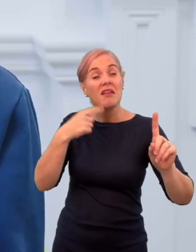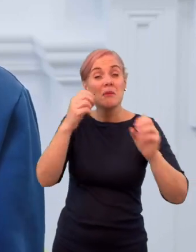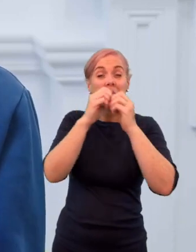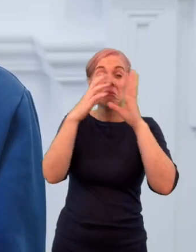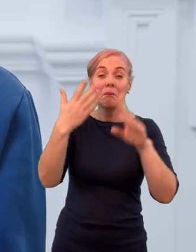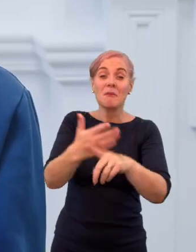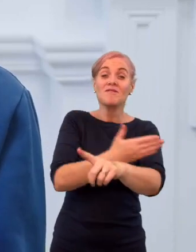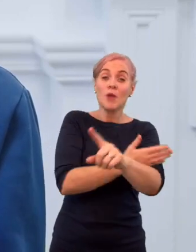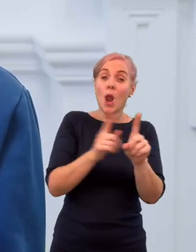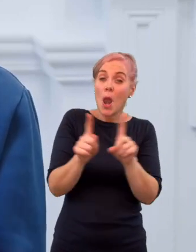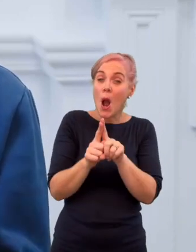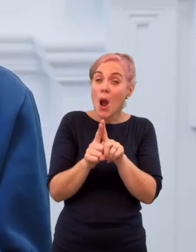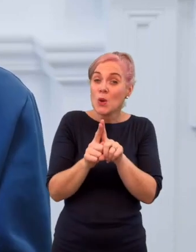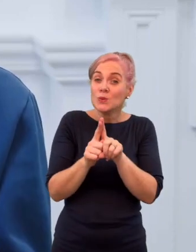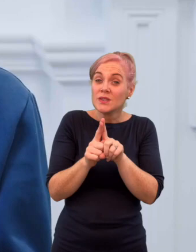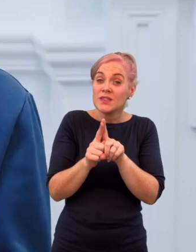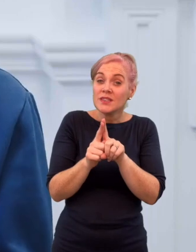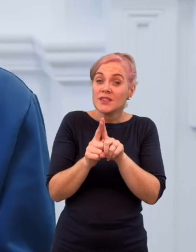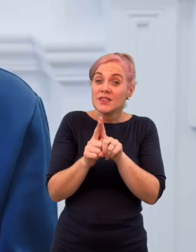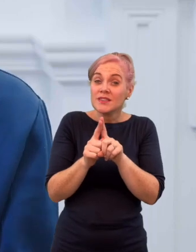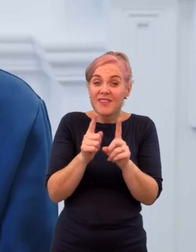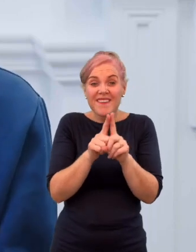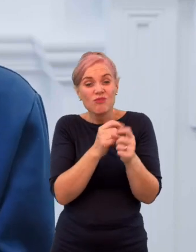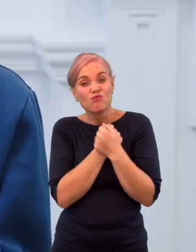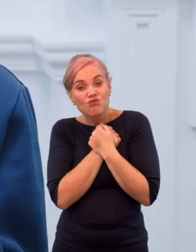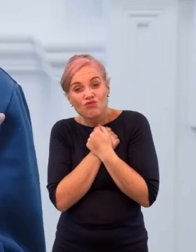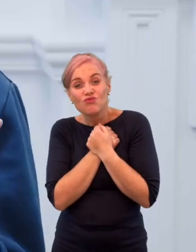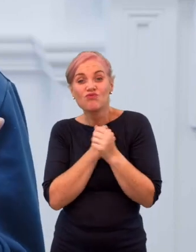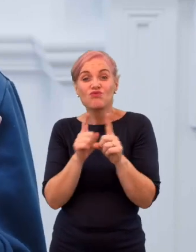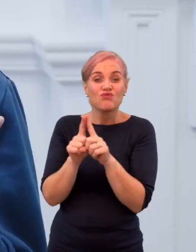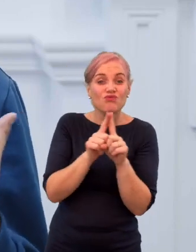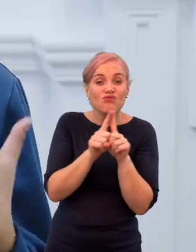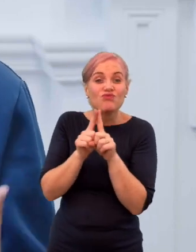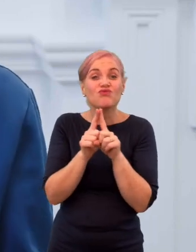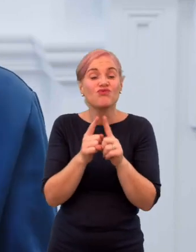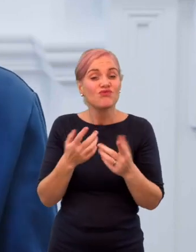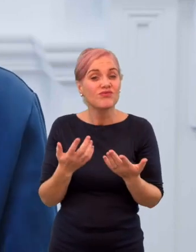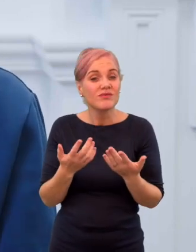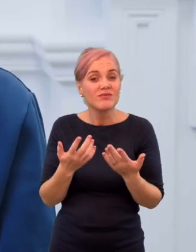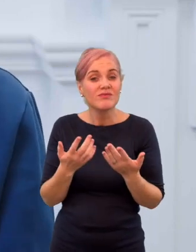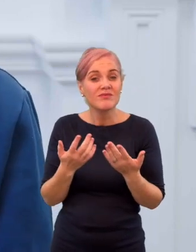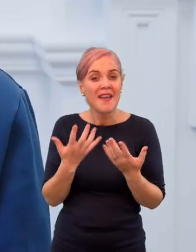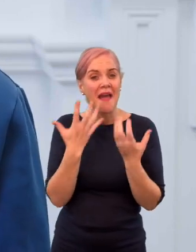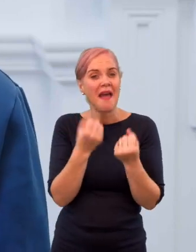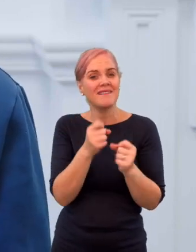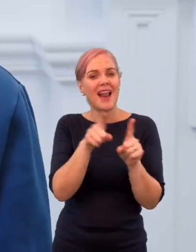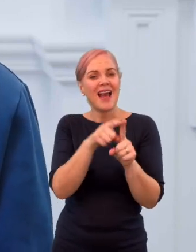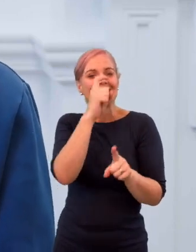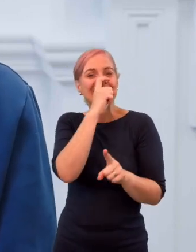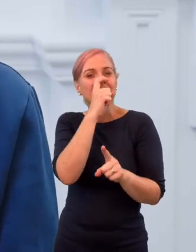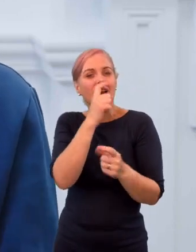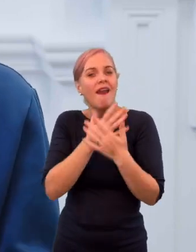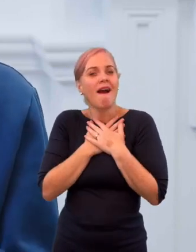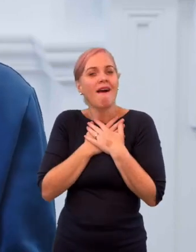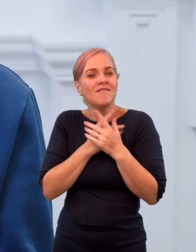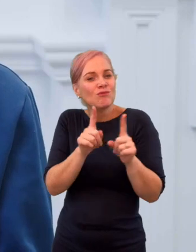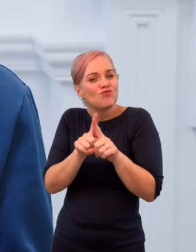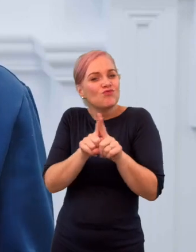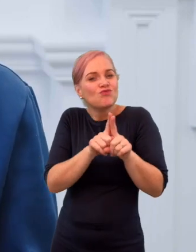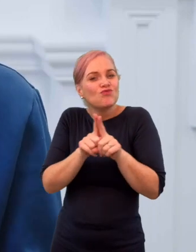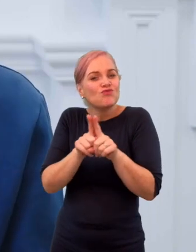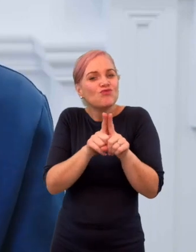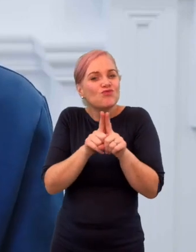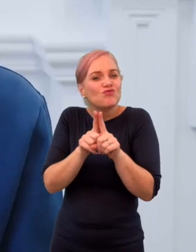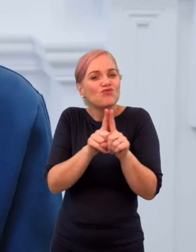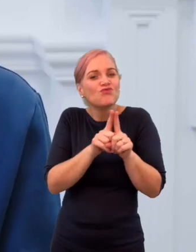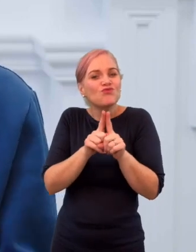I would imagine that beforehand they were very close, they would be very affectionate with each other, they would have that sisterly love of